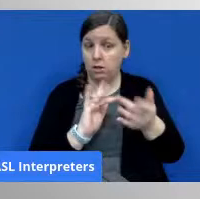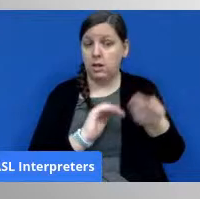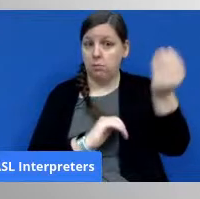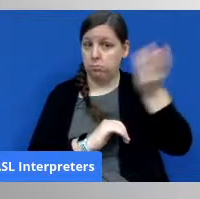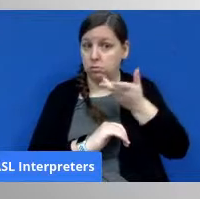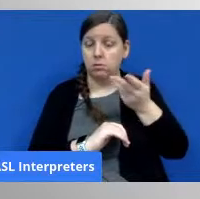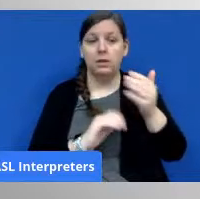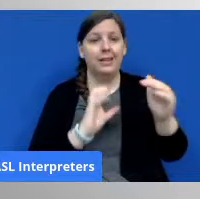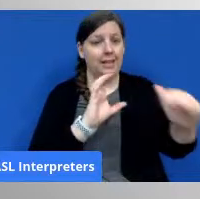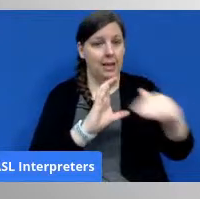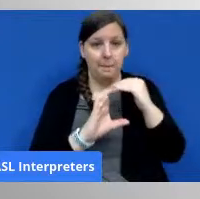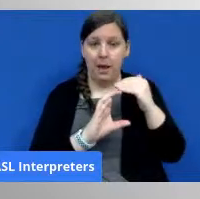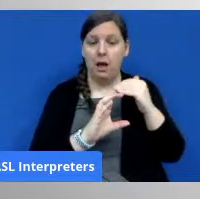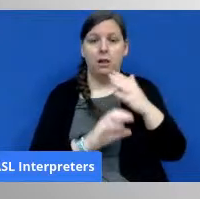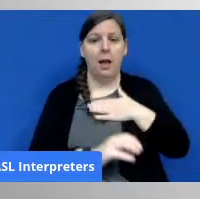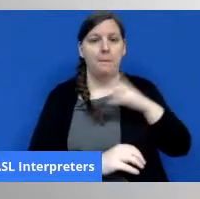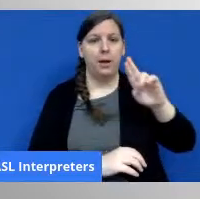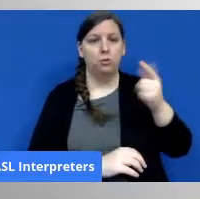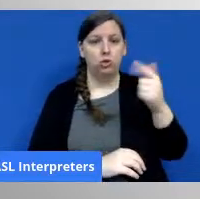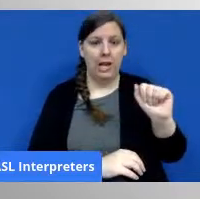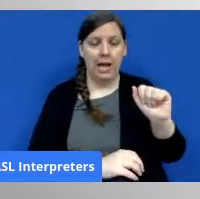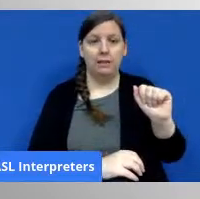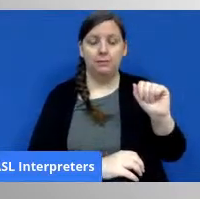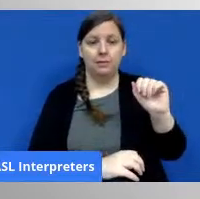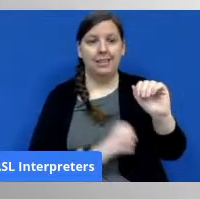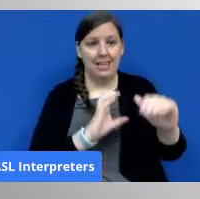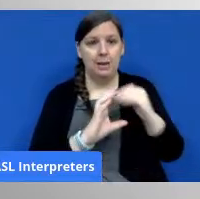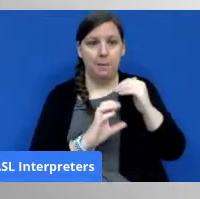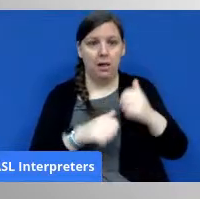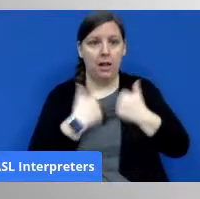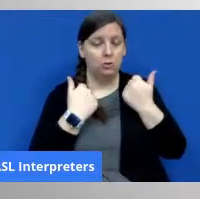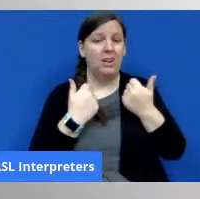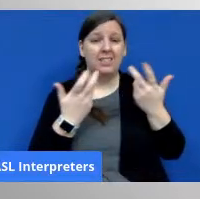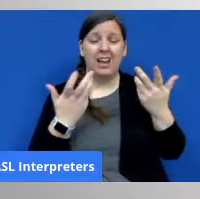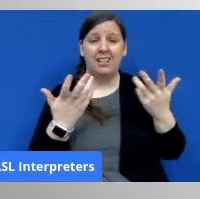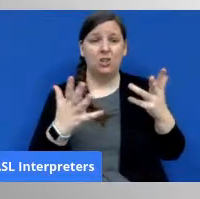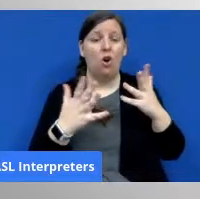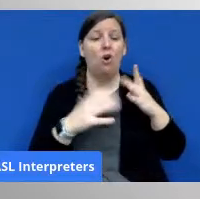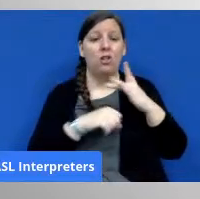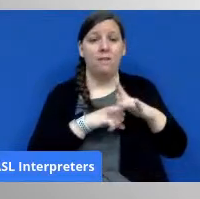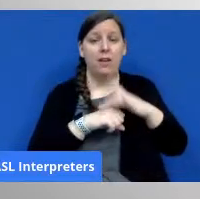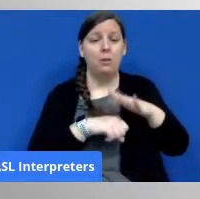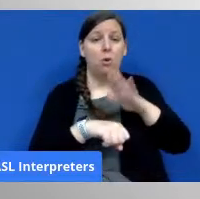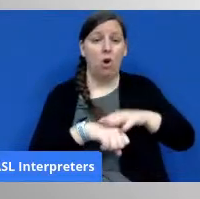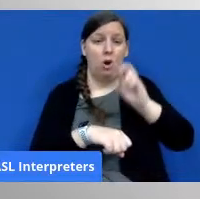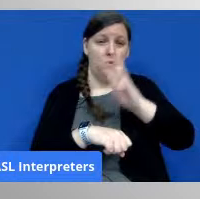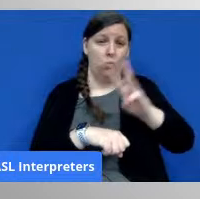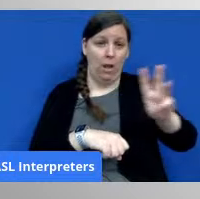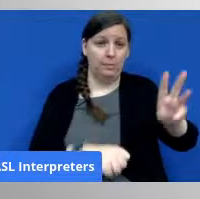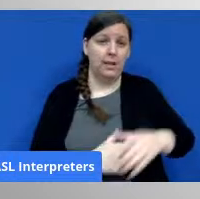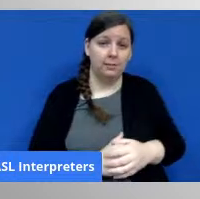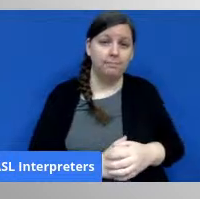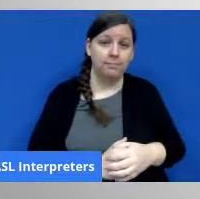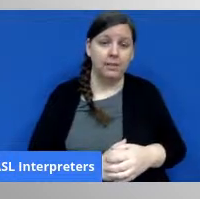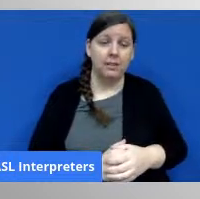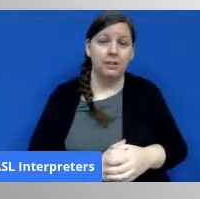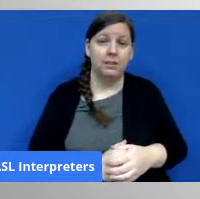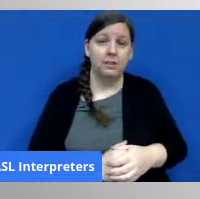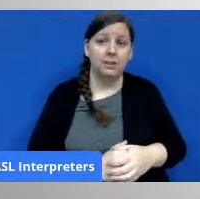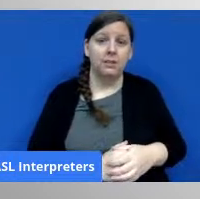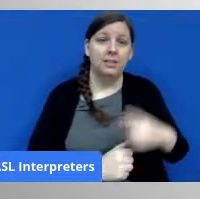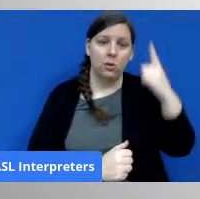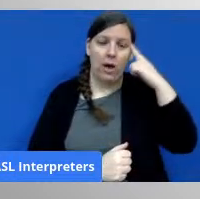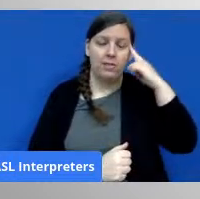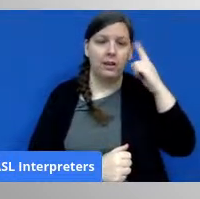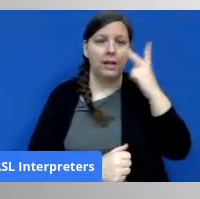email me at my UGA email address. And as I said, all of this is already available on our website. So I think I see the chat blowing